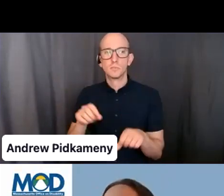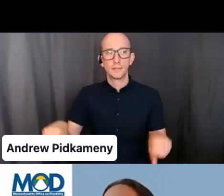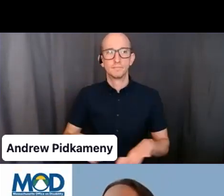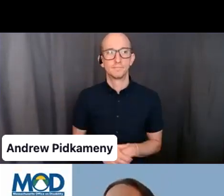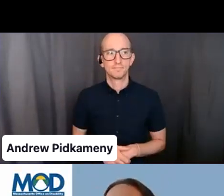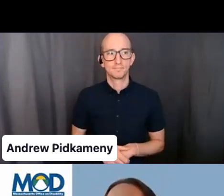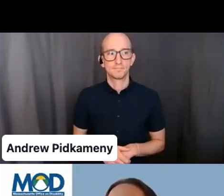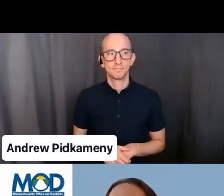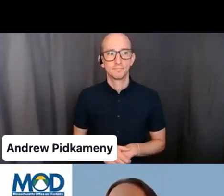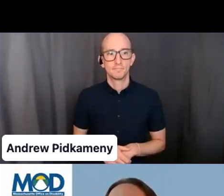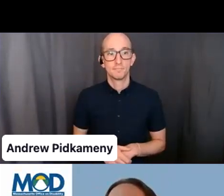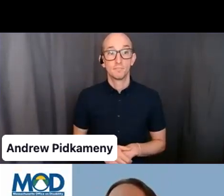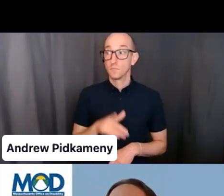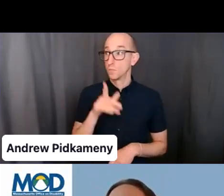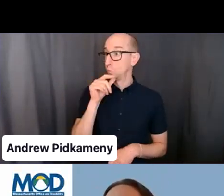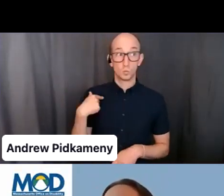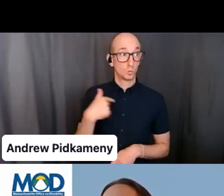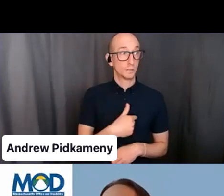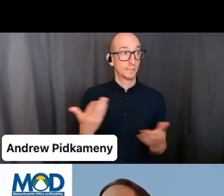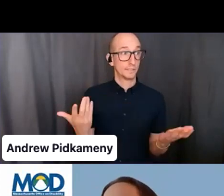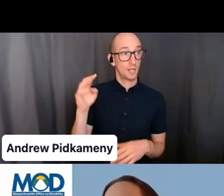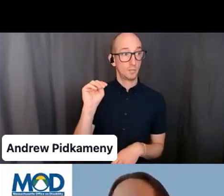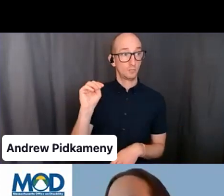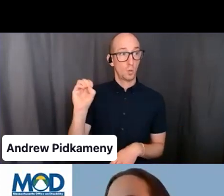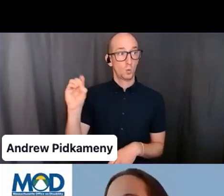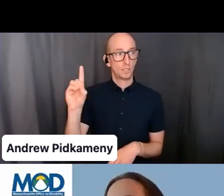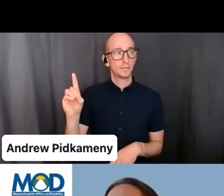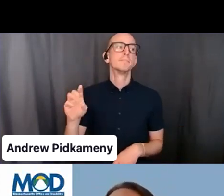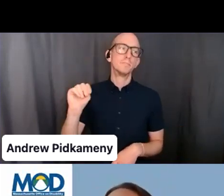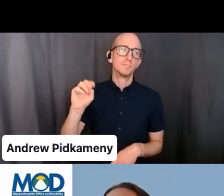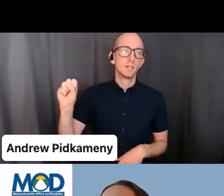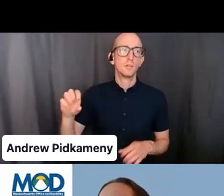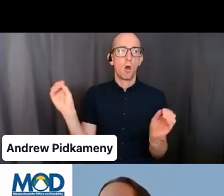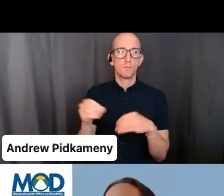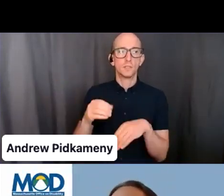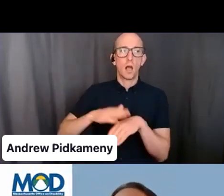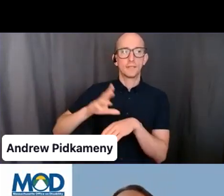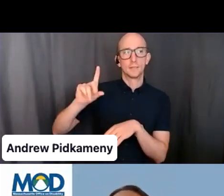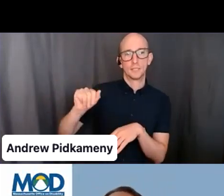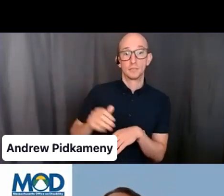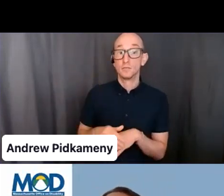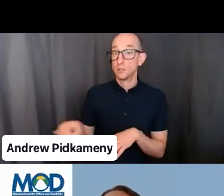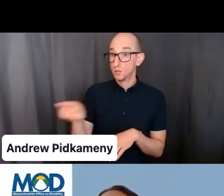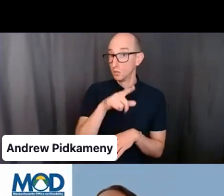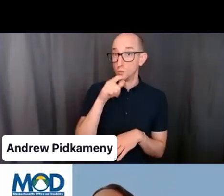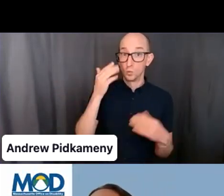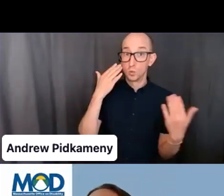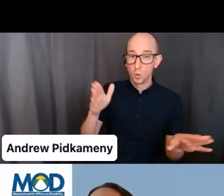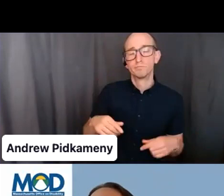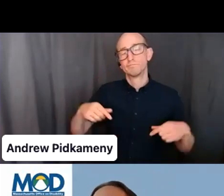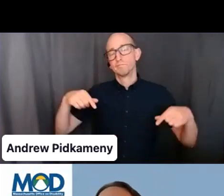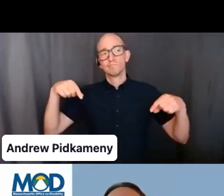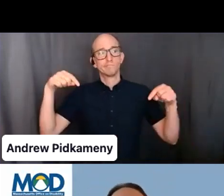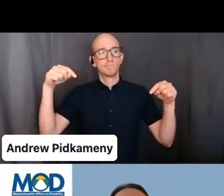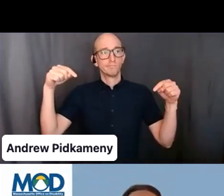who are we? MOD, for those of you who are new to us, the Massachusetts Office on Disability,